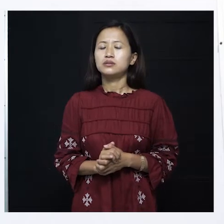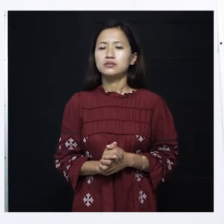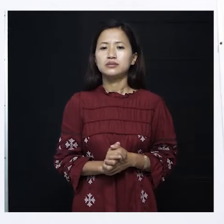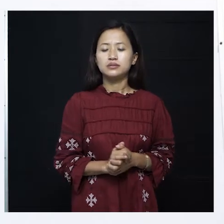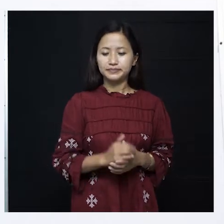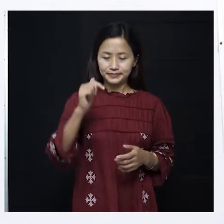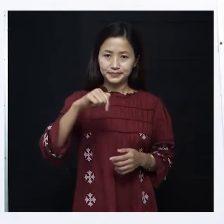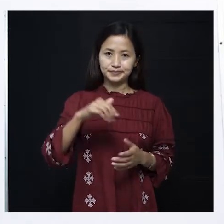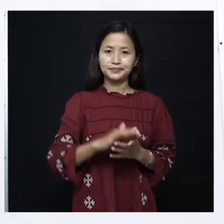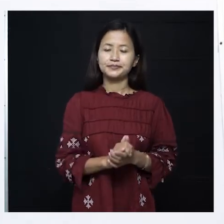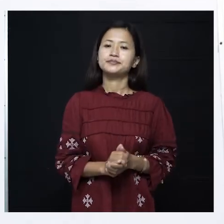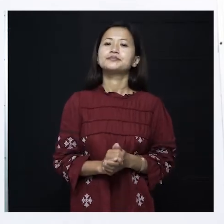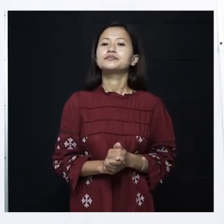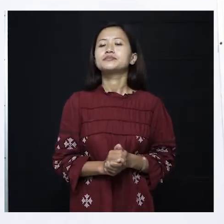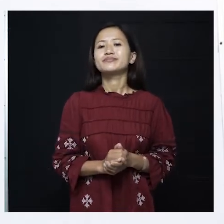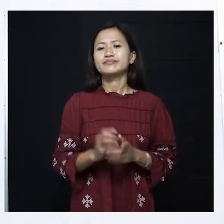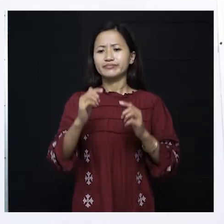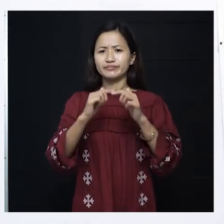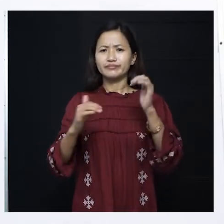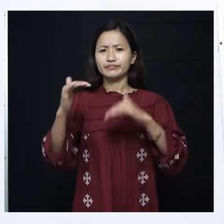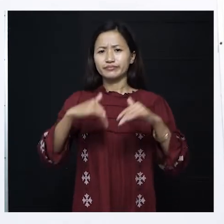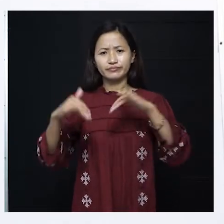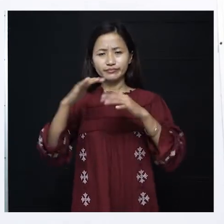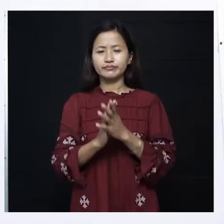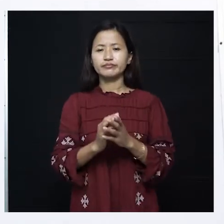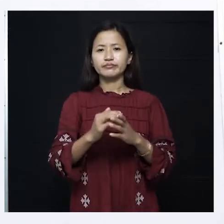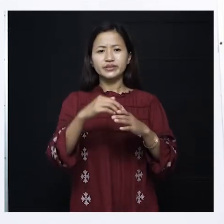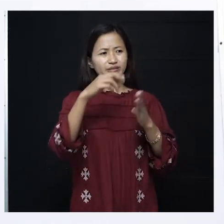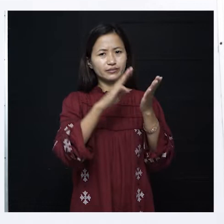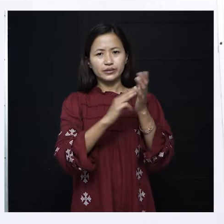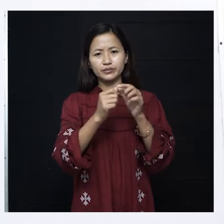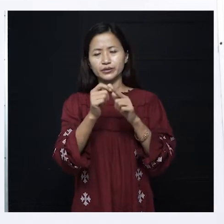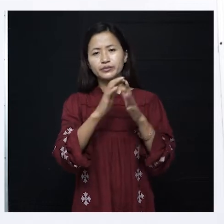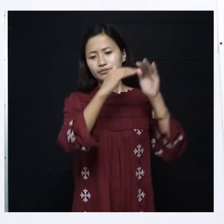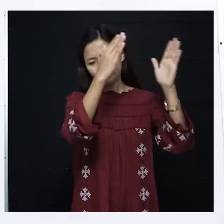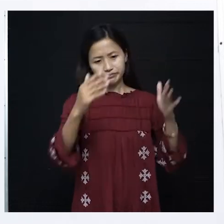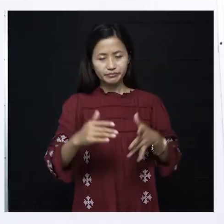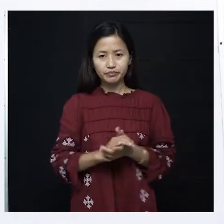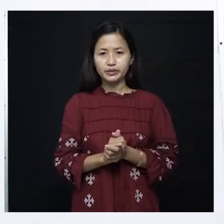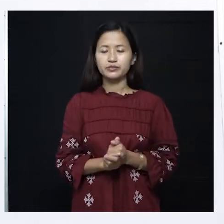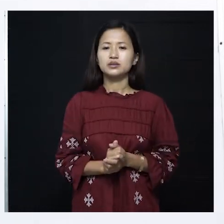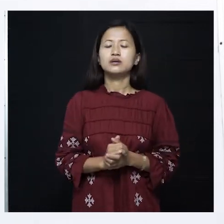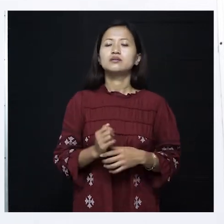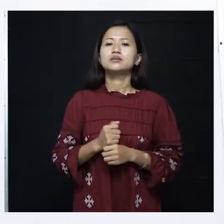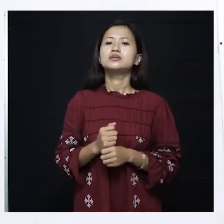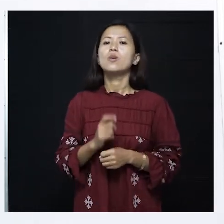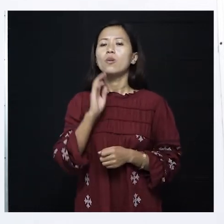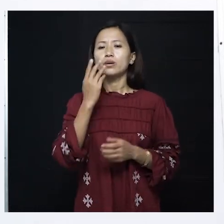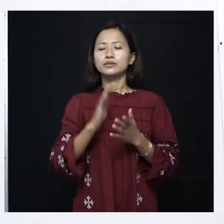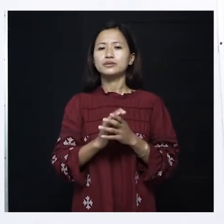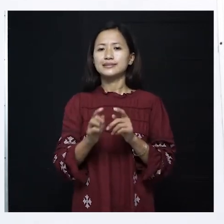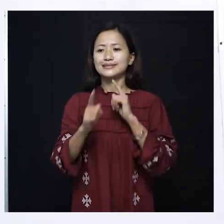Now here, political map, politics. From there you can make it out, isn't it? So when we say